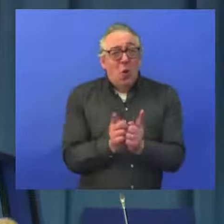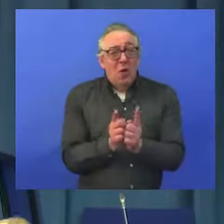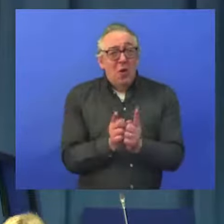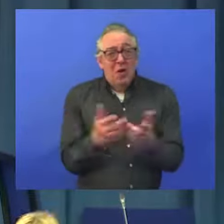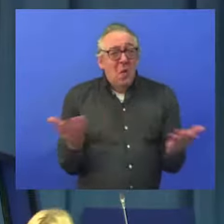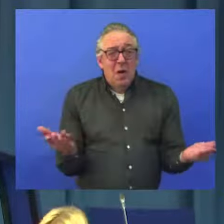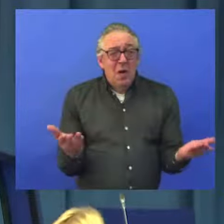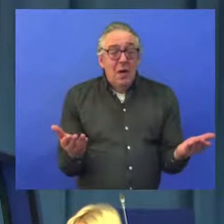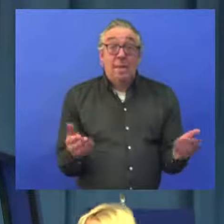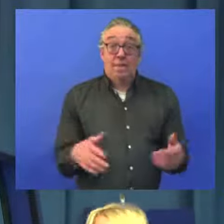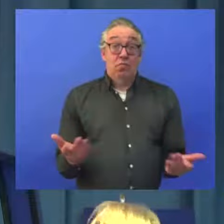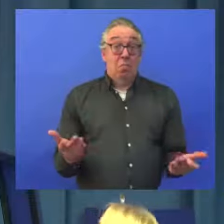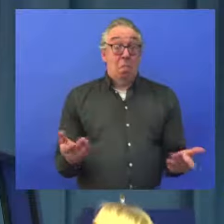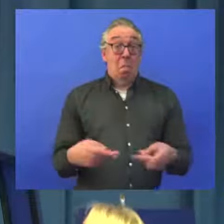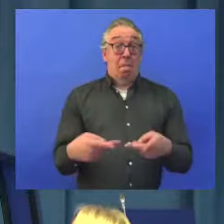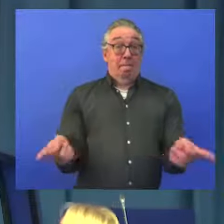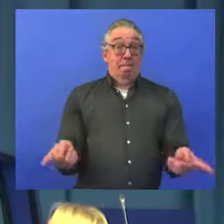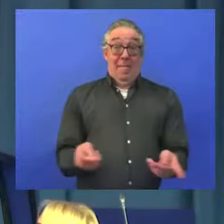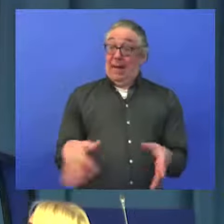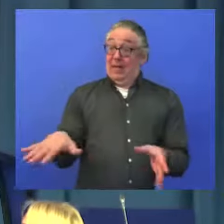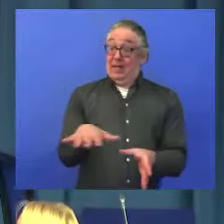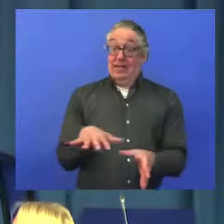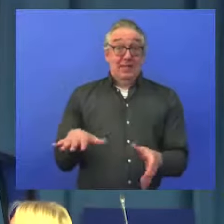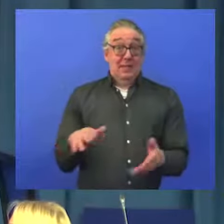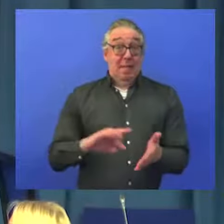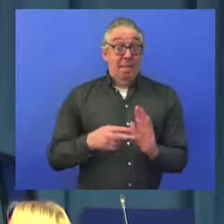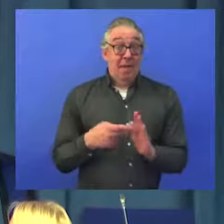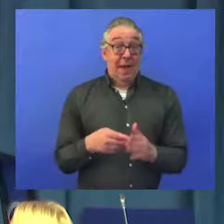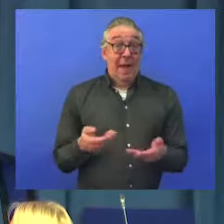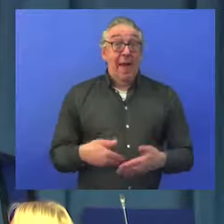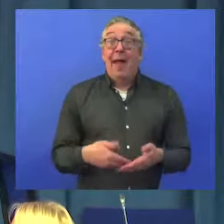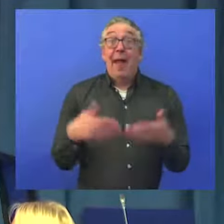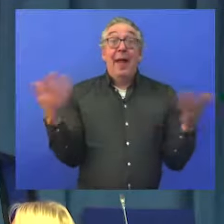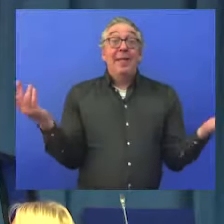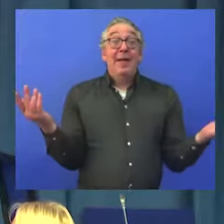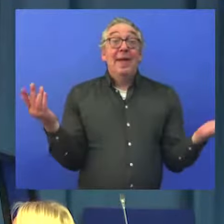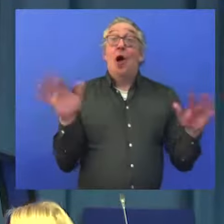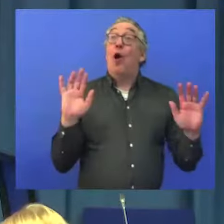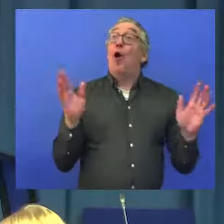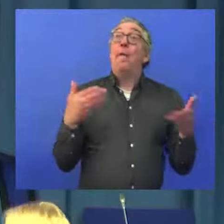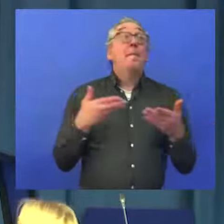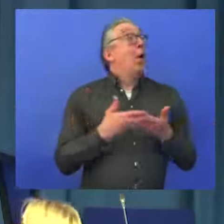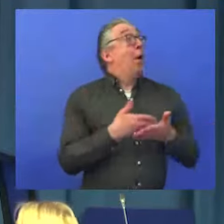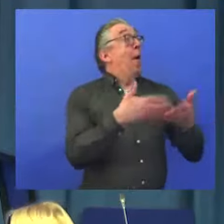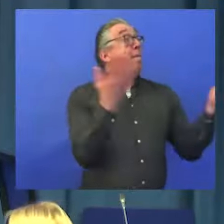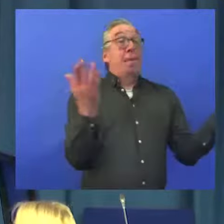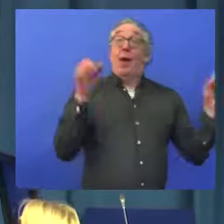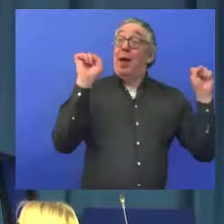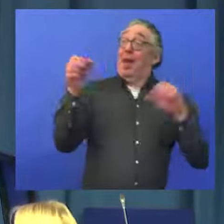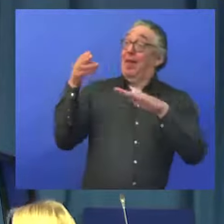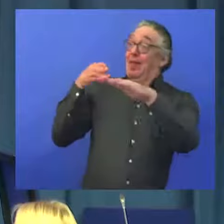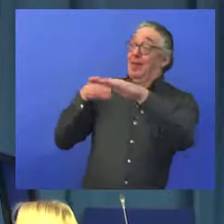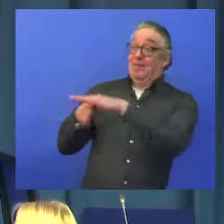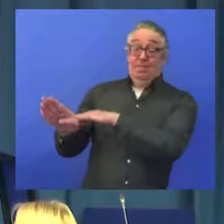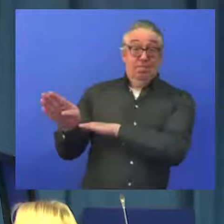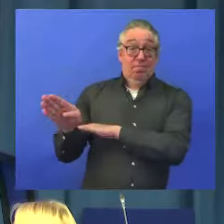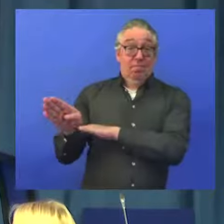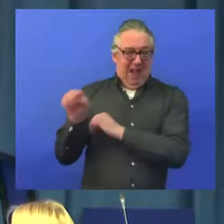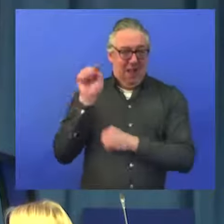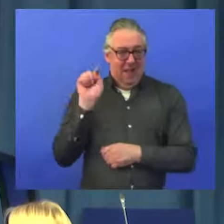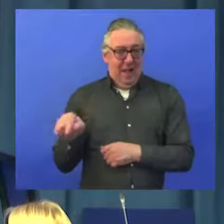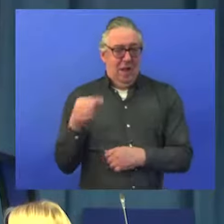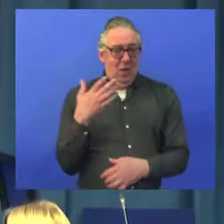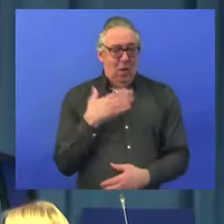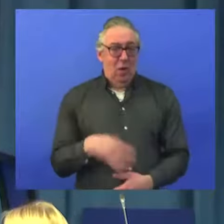is anything which is publicly accessible, because this is where we want to be. We don't want to be in separate places as people with disabilities. So it can